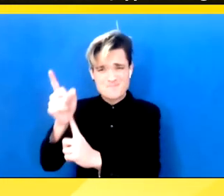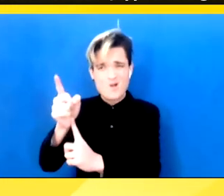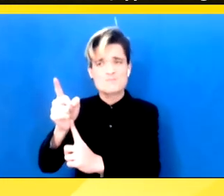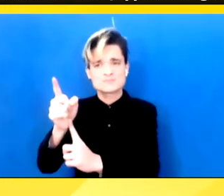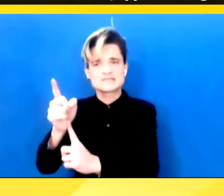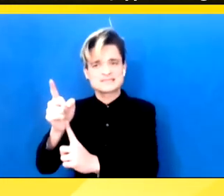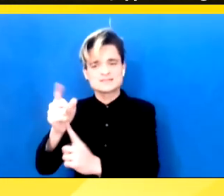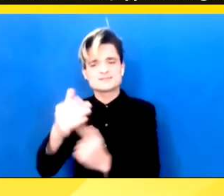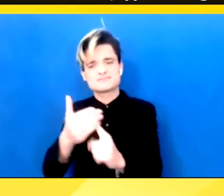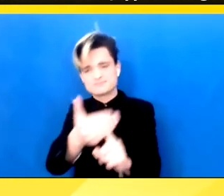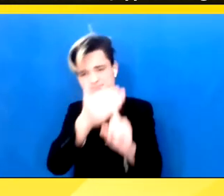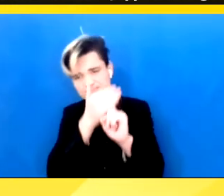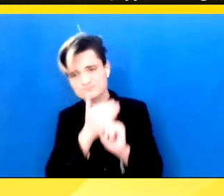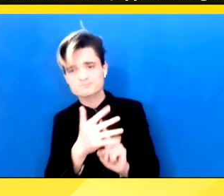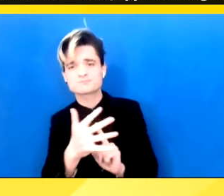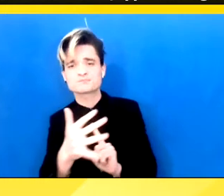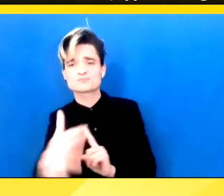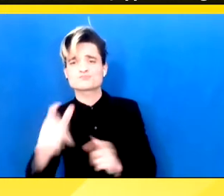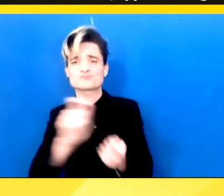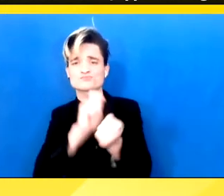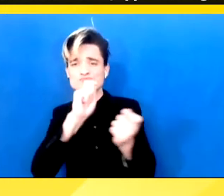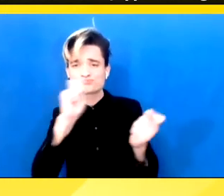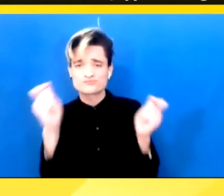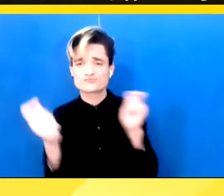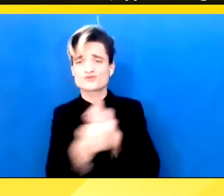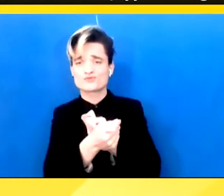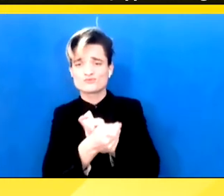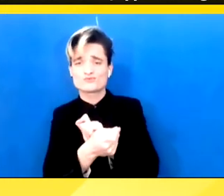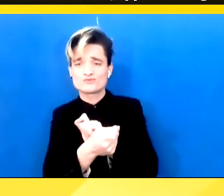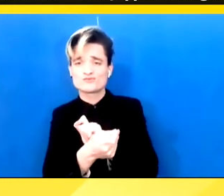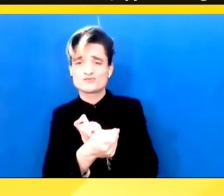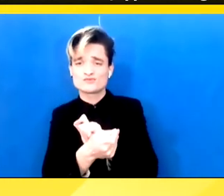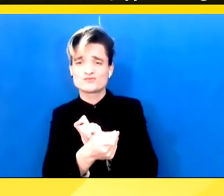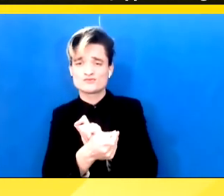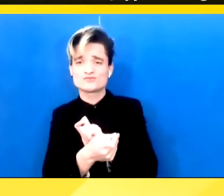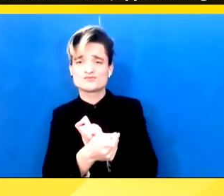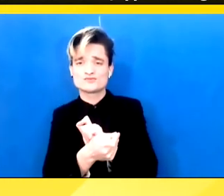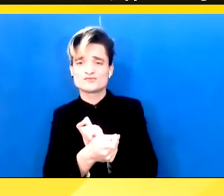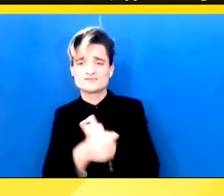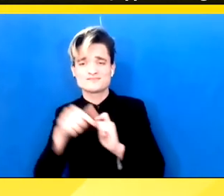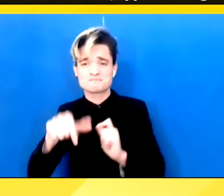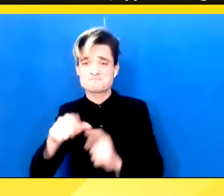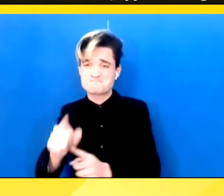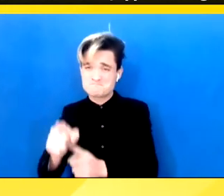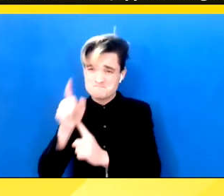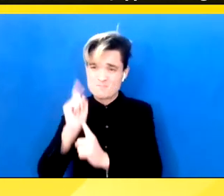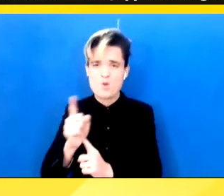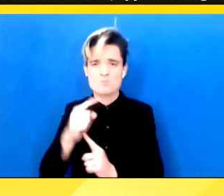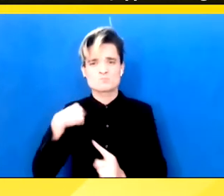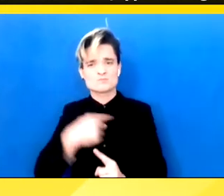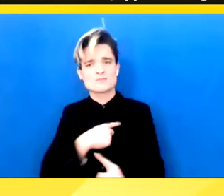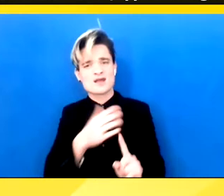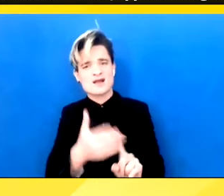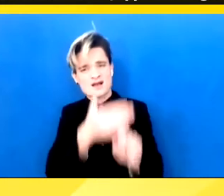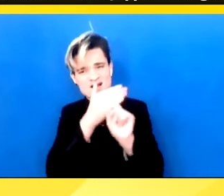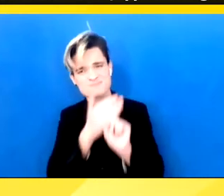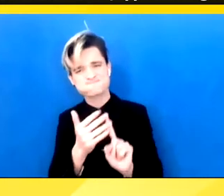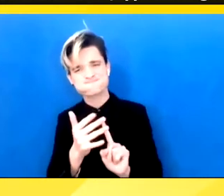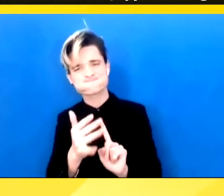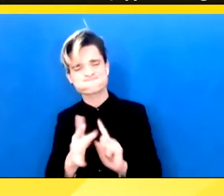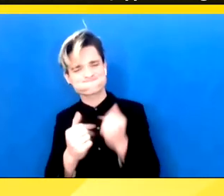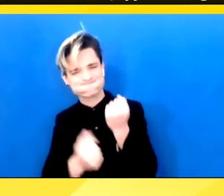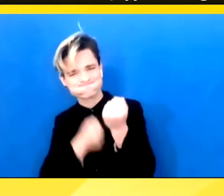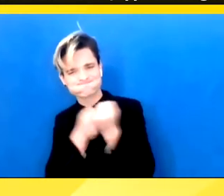moment when we are here to support the workers in Bessemer, to have a